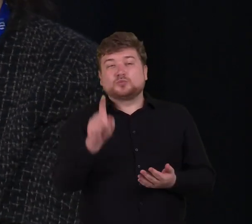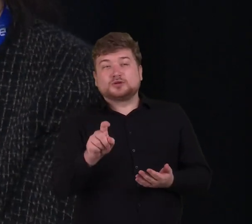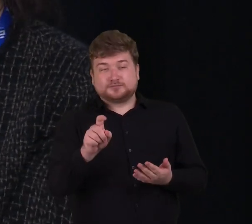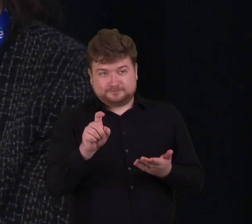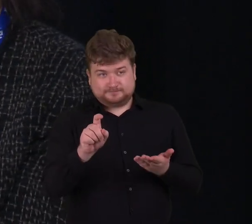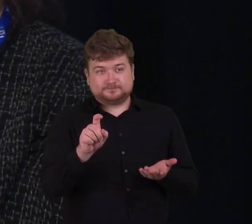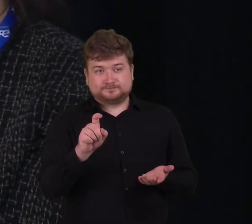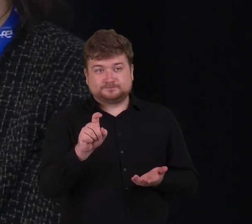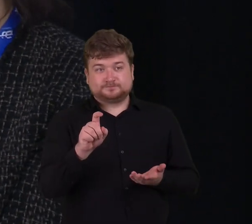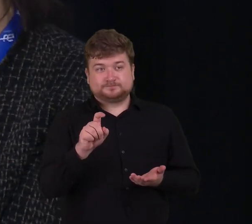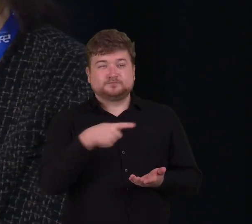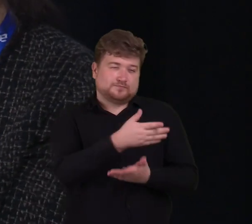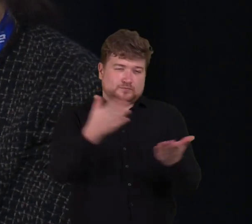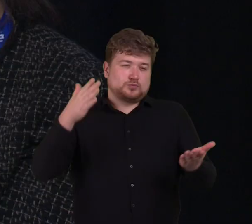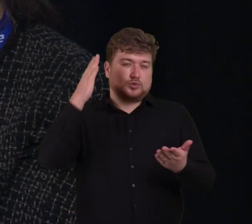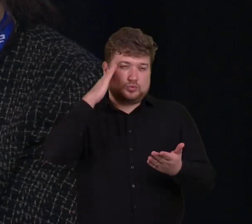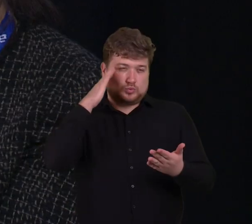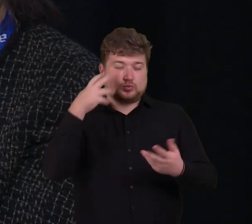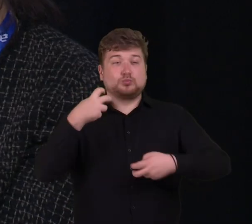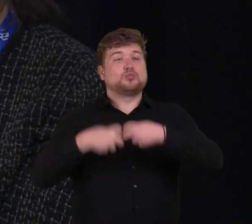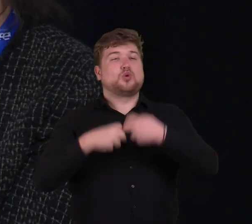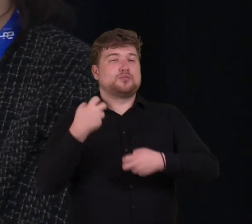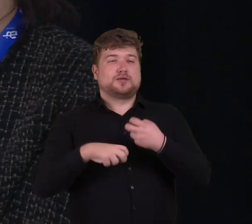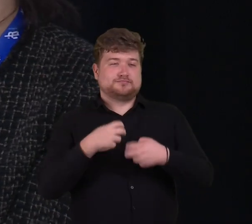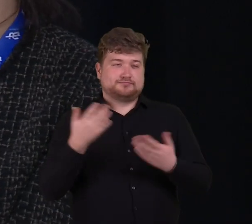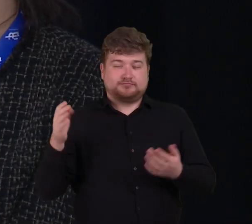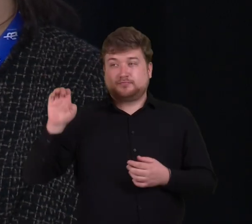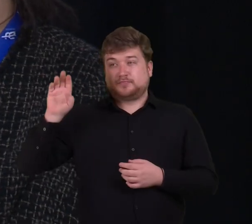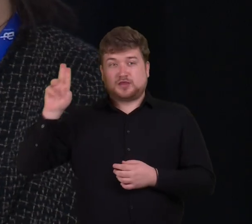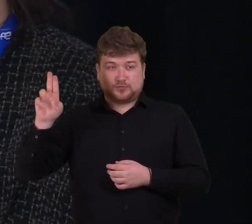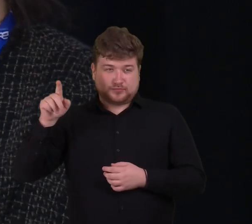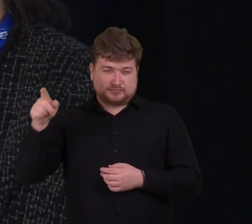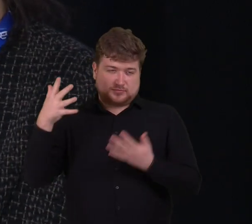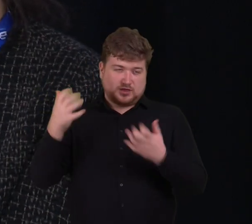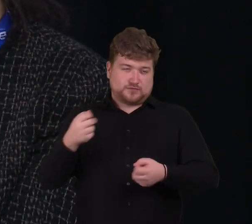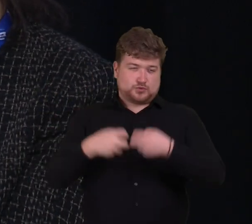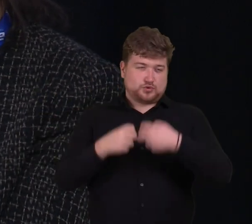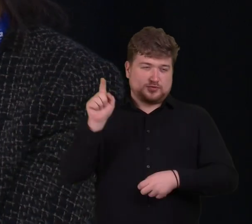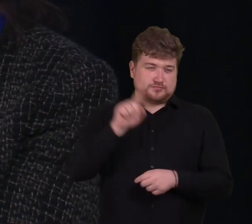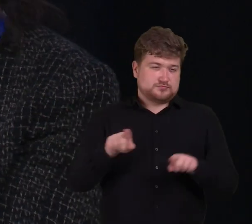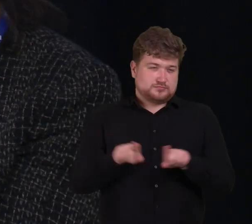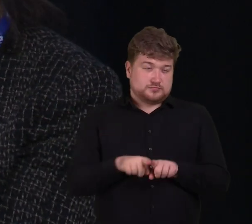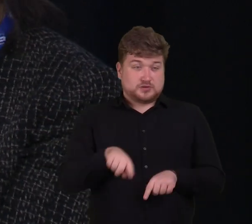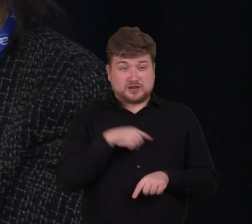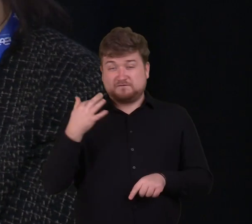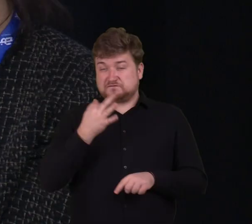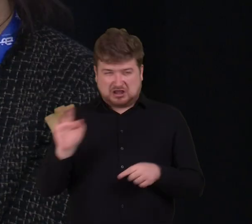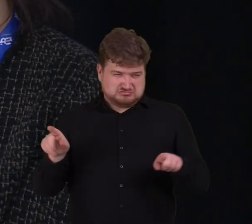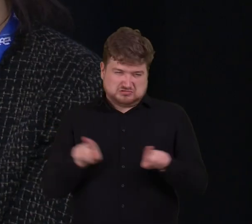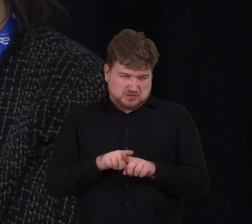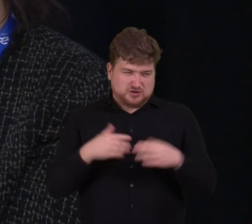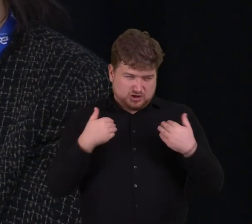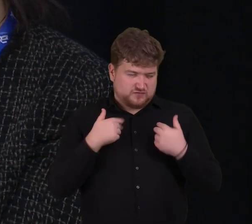say, in fact, the link is significant. Mm-hmm. But it is not really thought, and it's